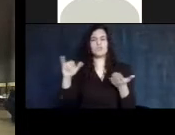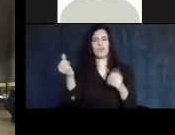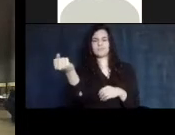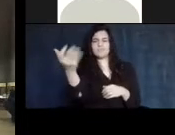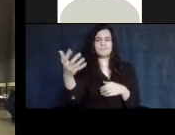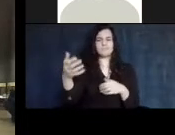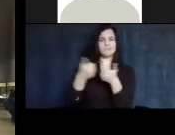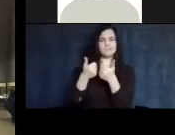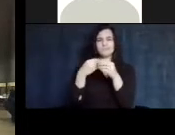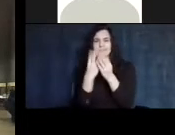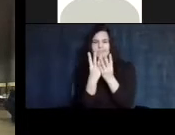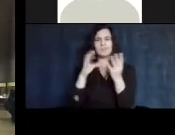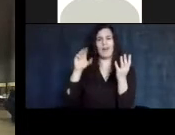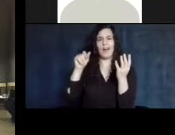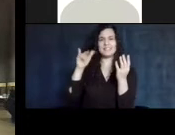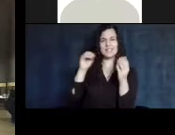to,